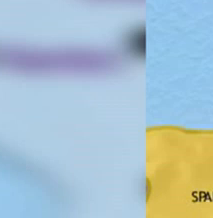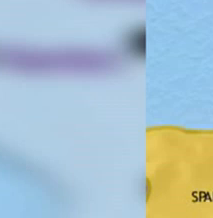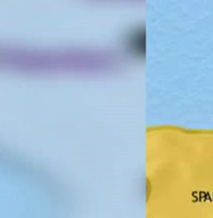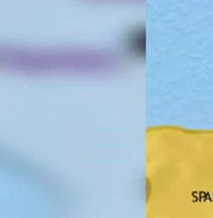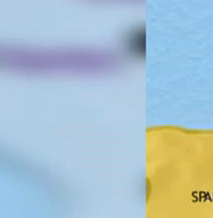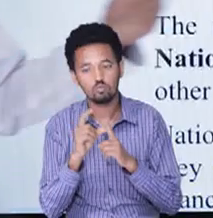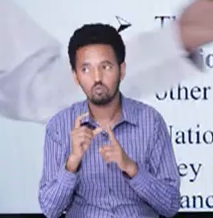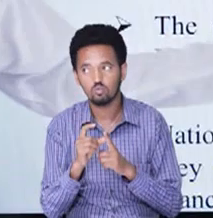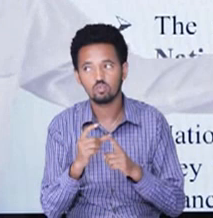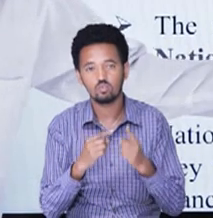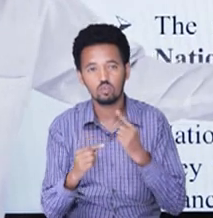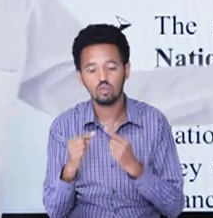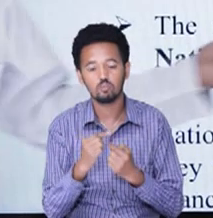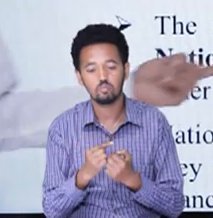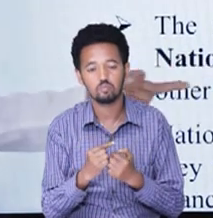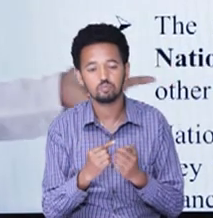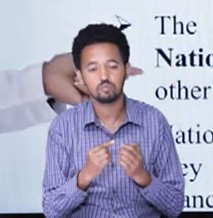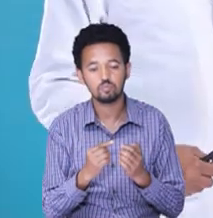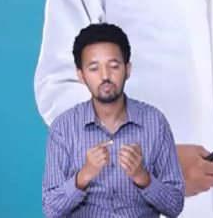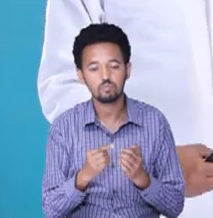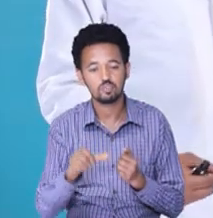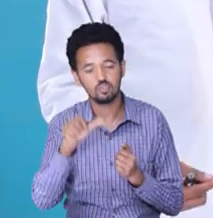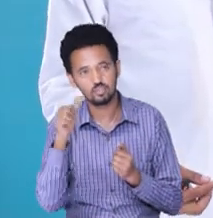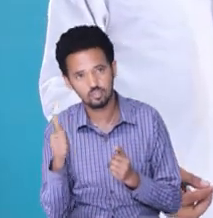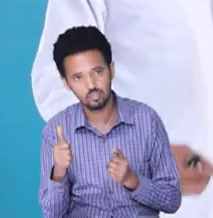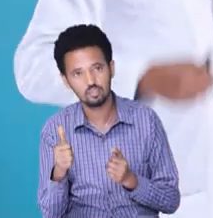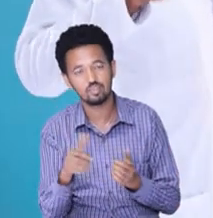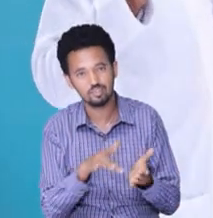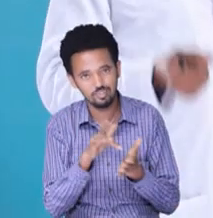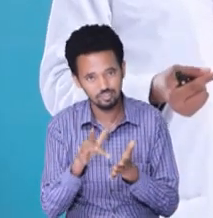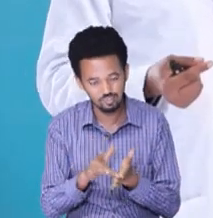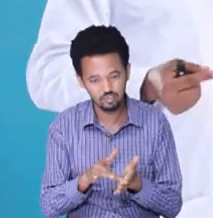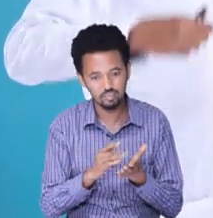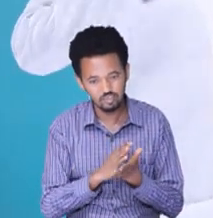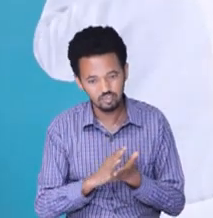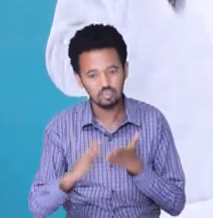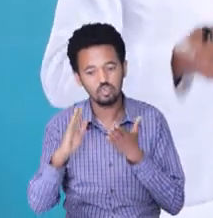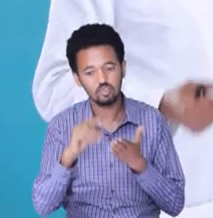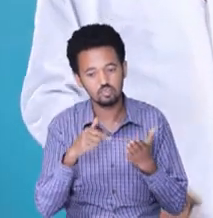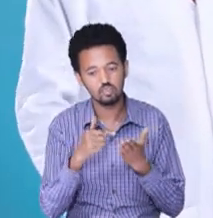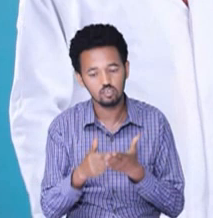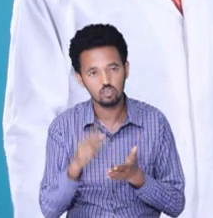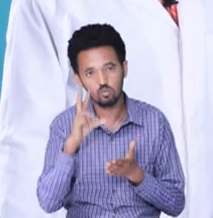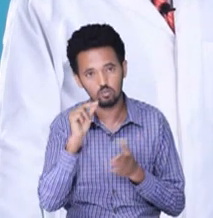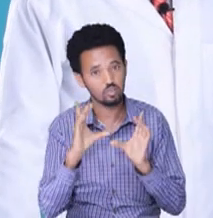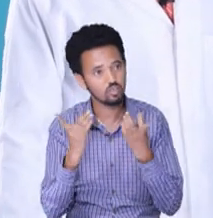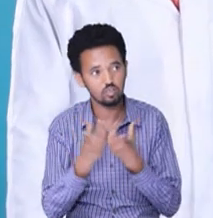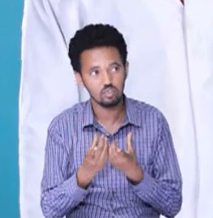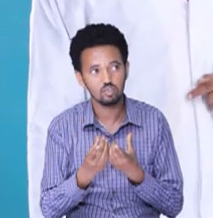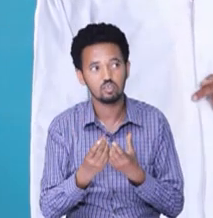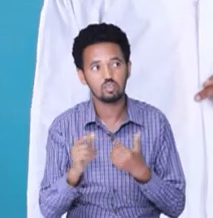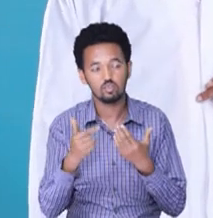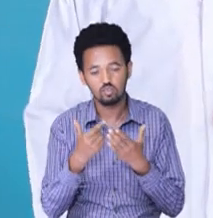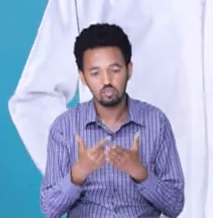words, the representative, the other state indicates the clergy and the noble class. Then the